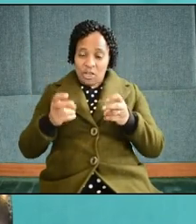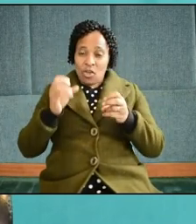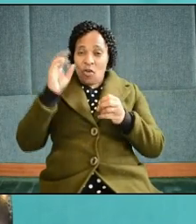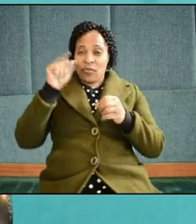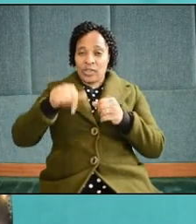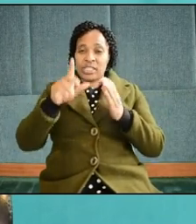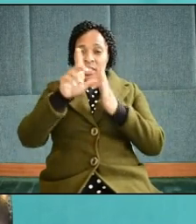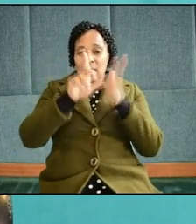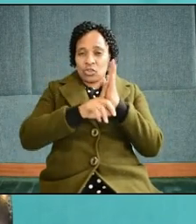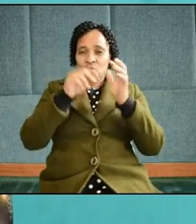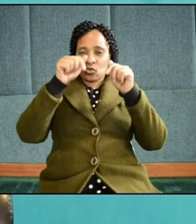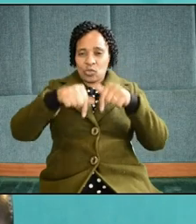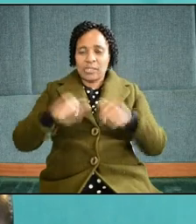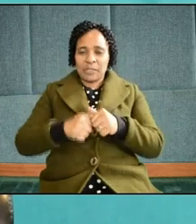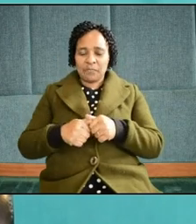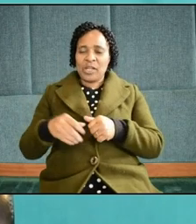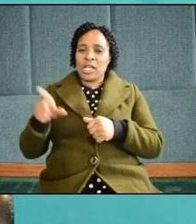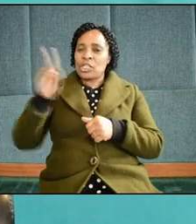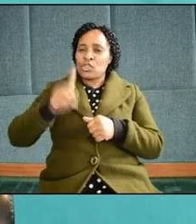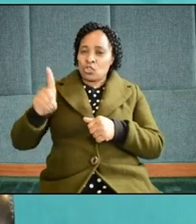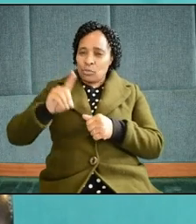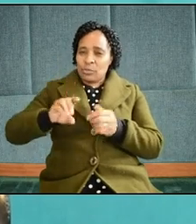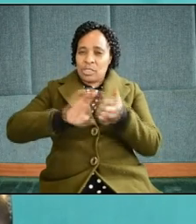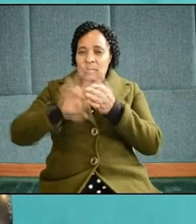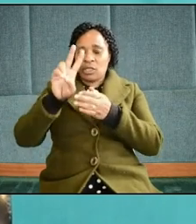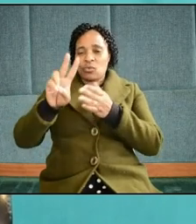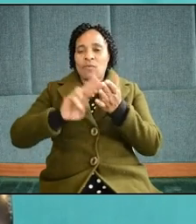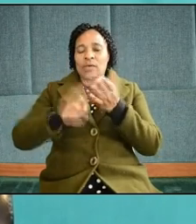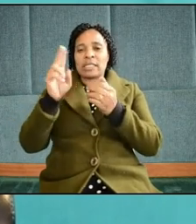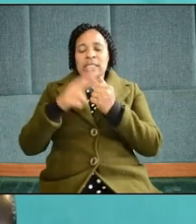today. Deuteronomy chapter 2, verse 7.